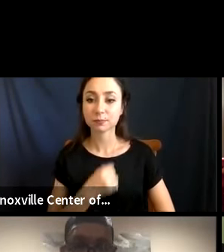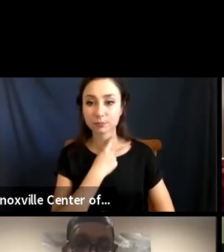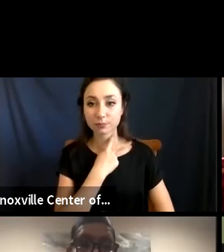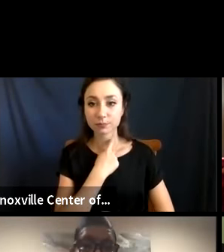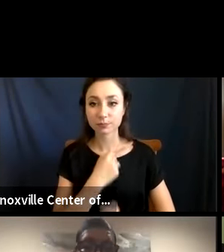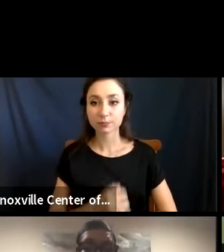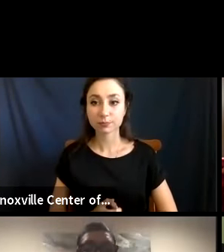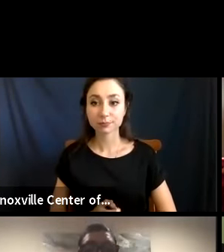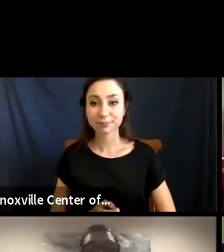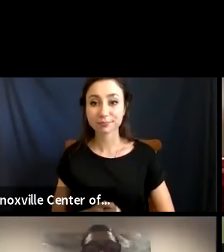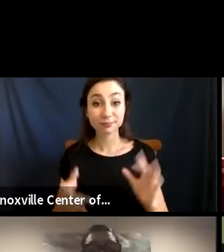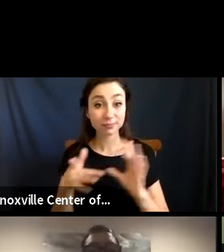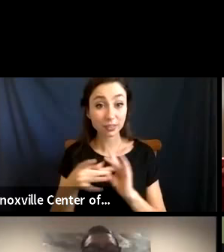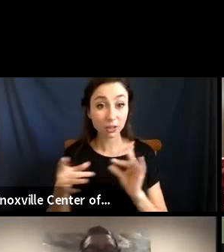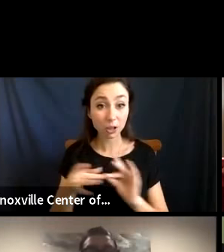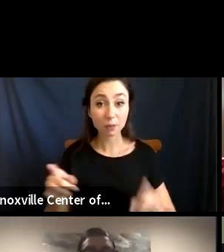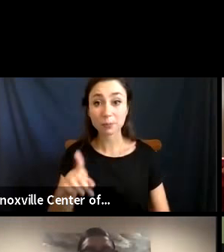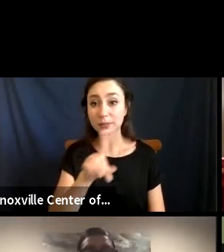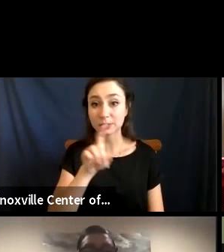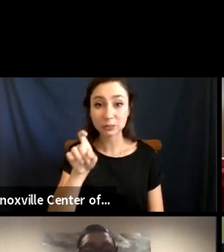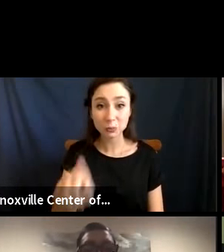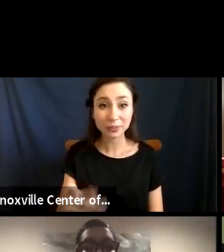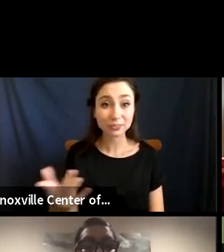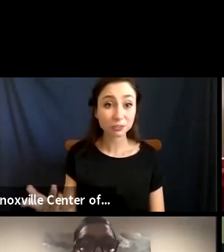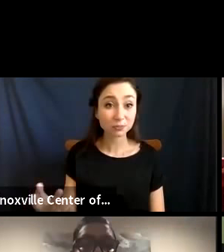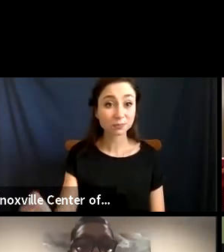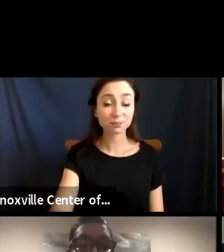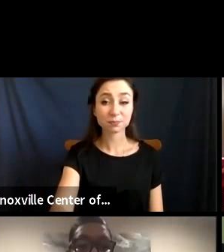Any other comments, questions?